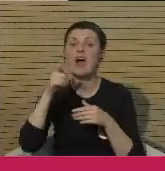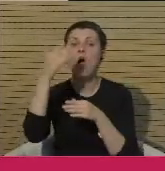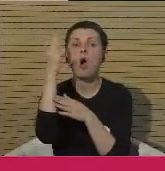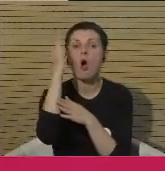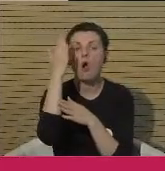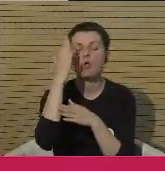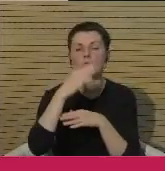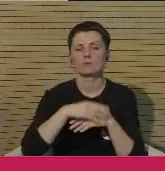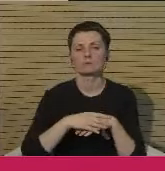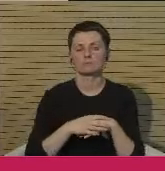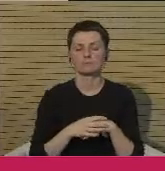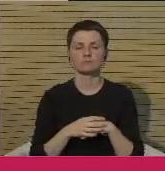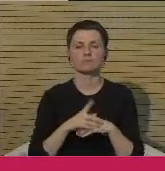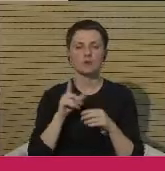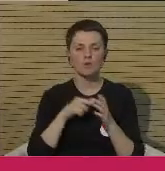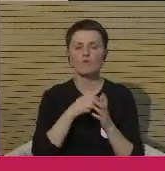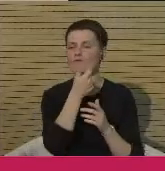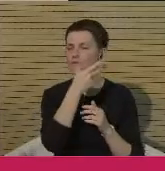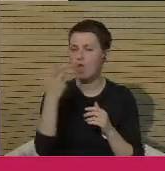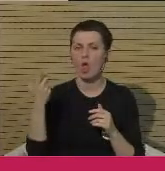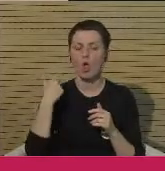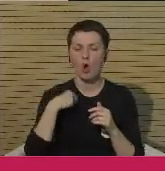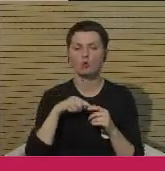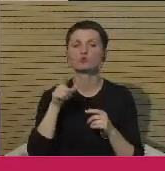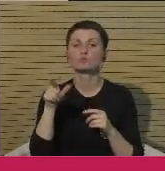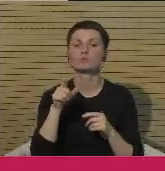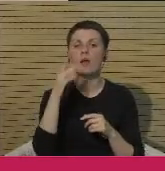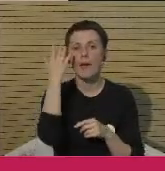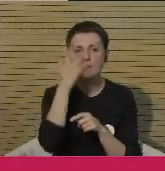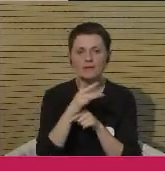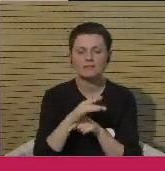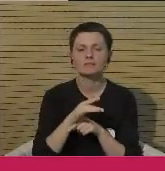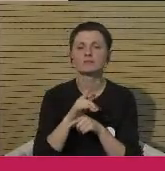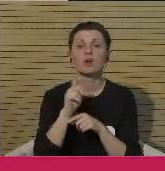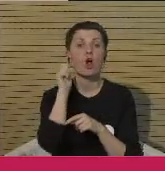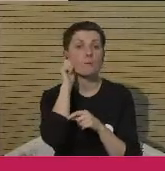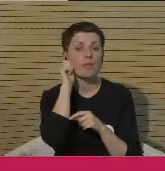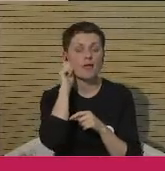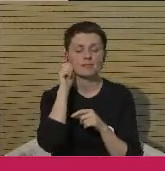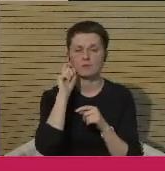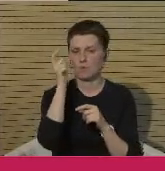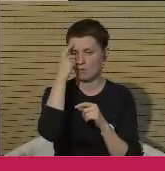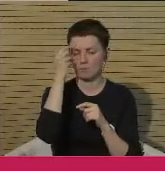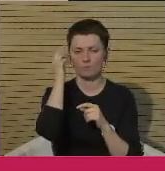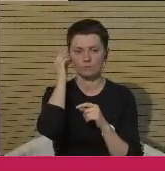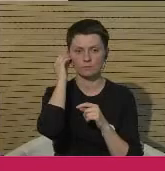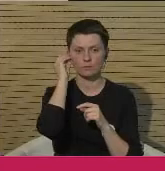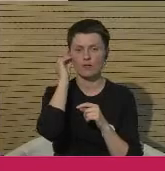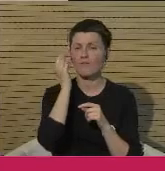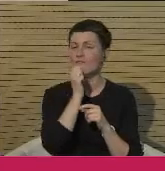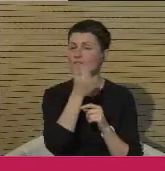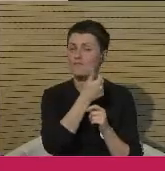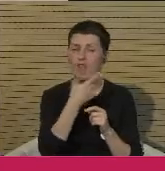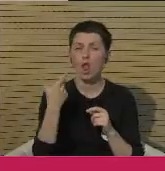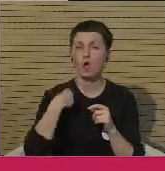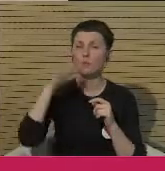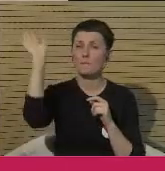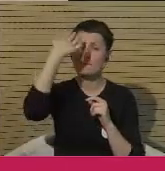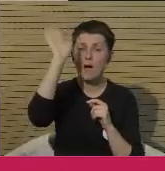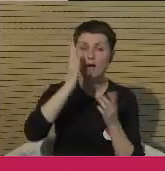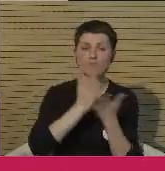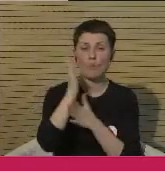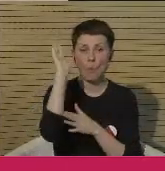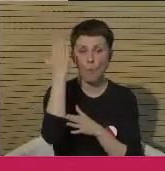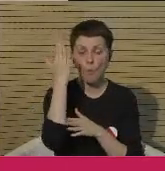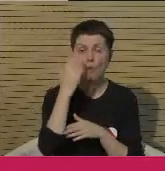motto is just switch off your TV and look beyond the window, look behind the window. A lot of women,